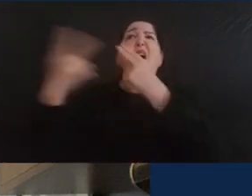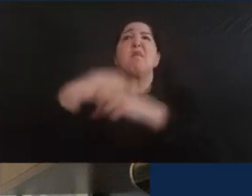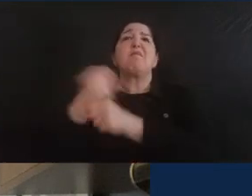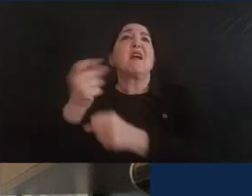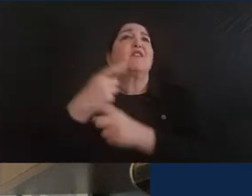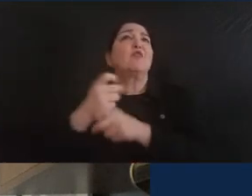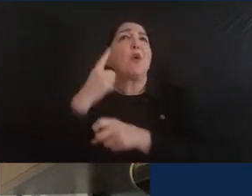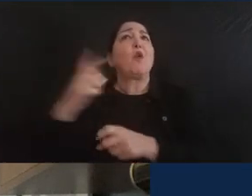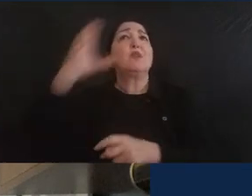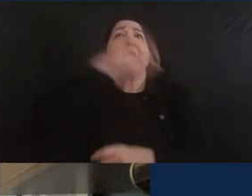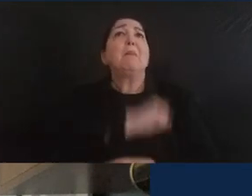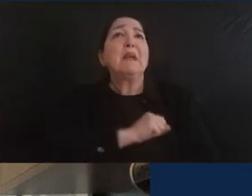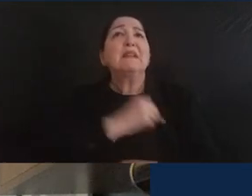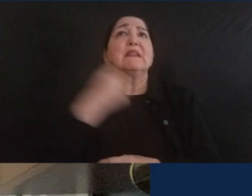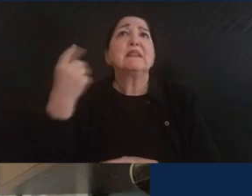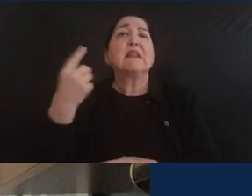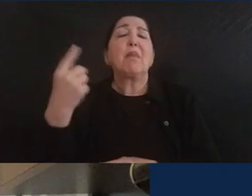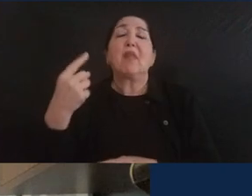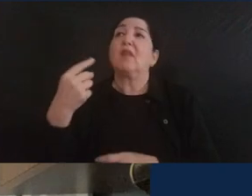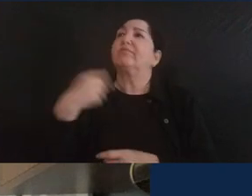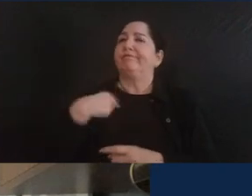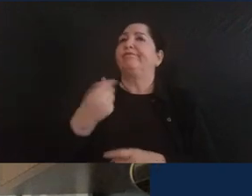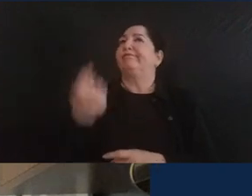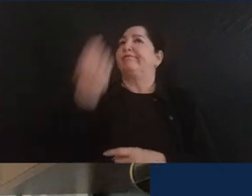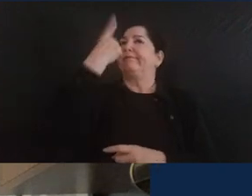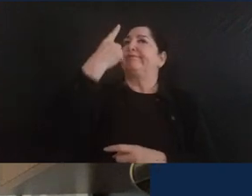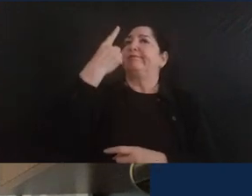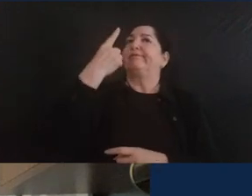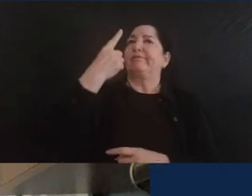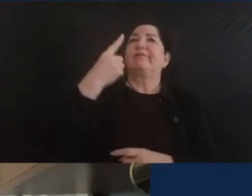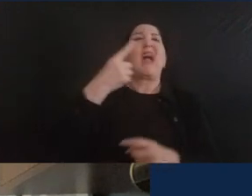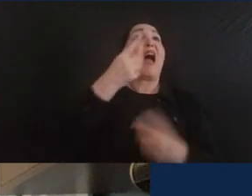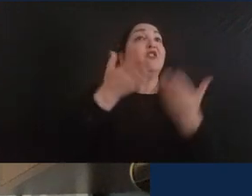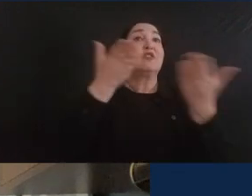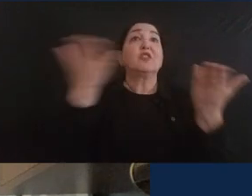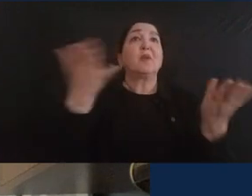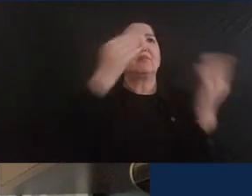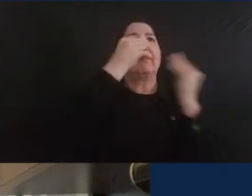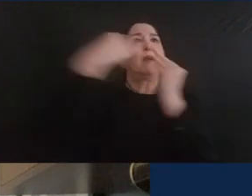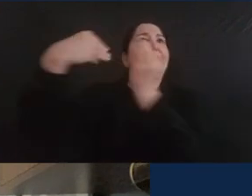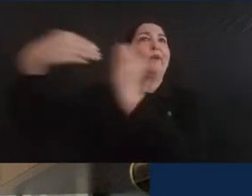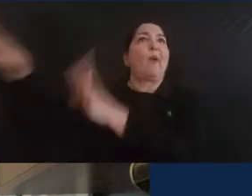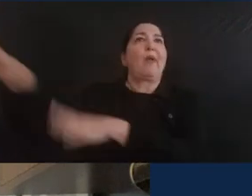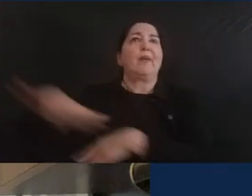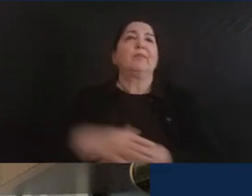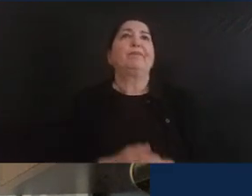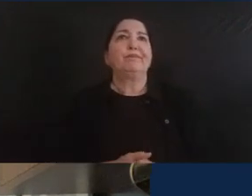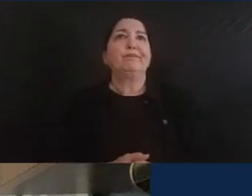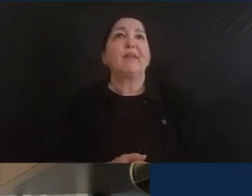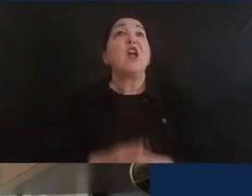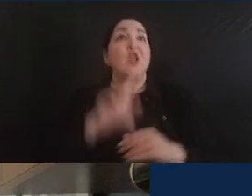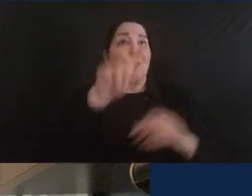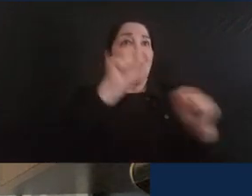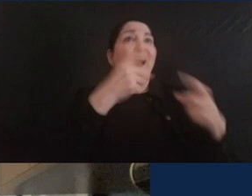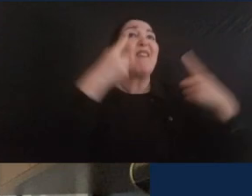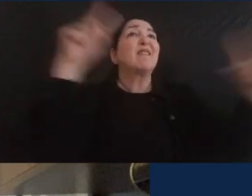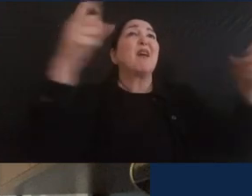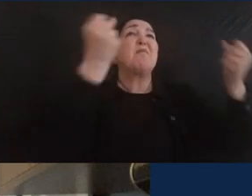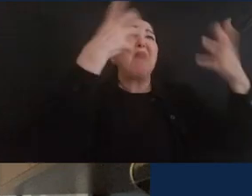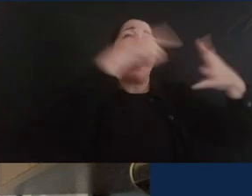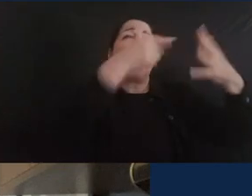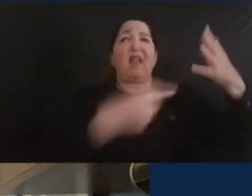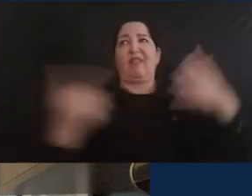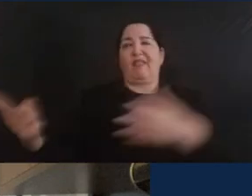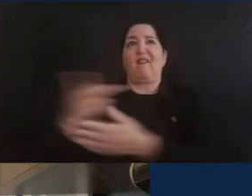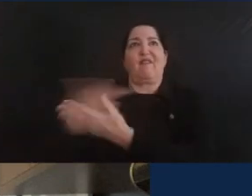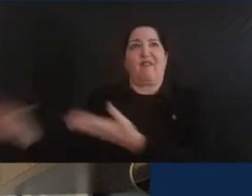hearing because you didn't catch something that someone said, I get it. I suggest you ignore those people. There's plenty of things that you